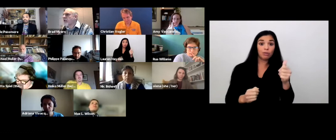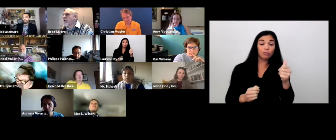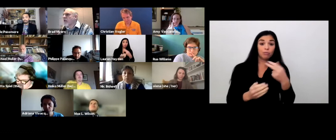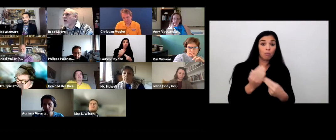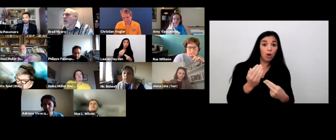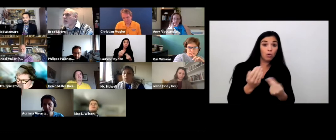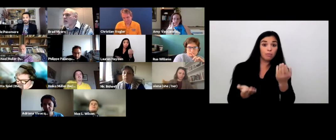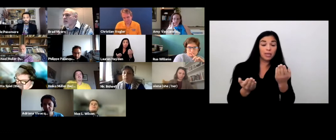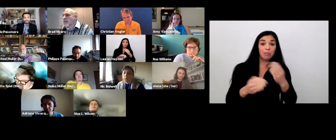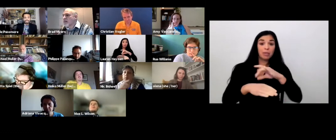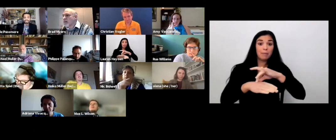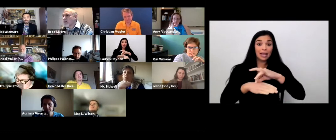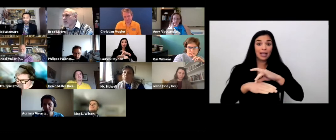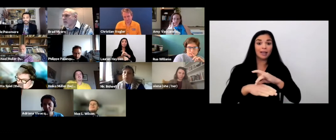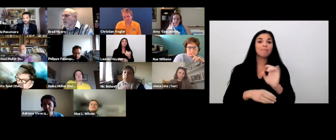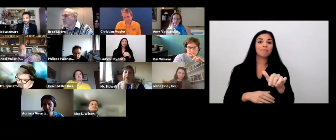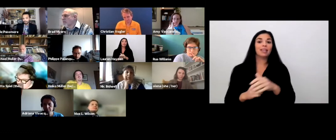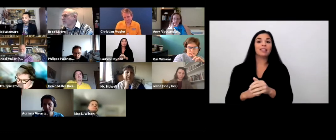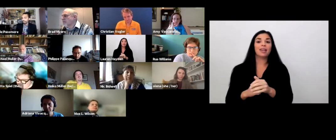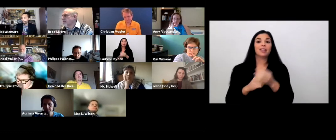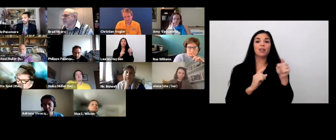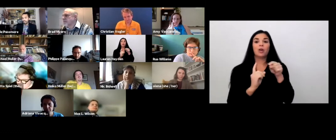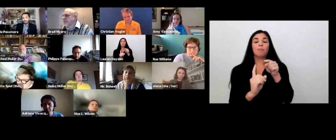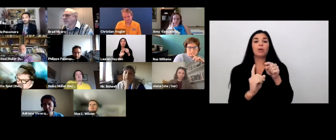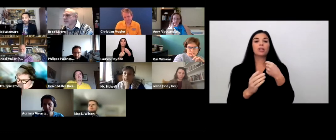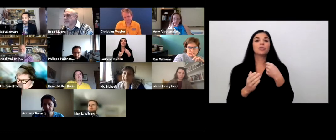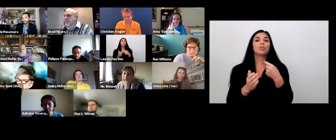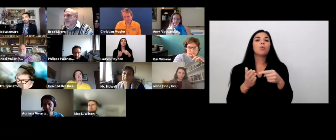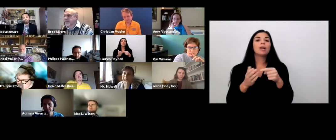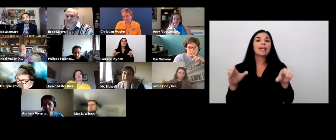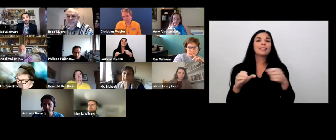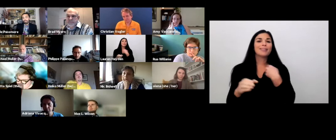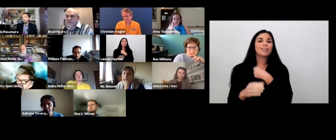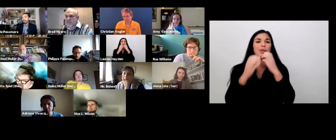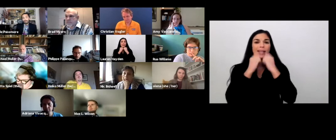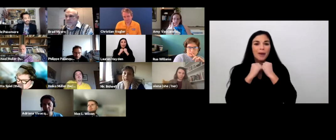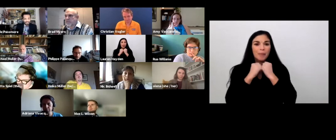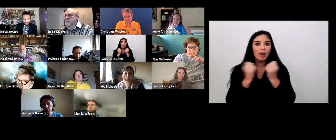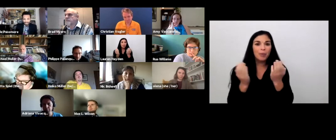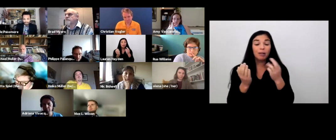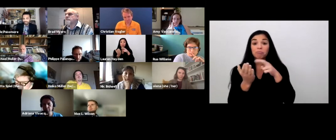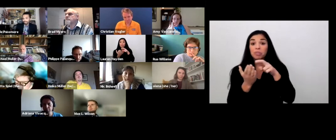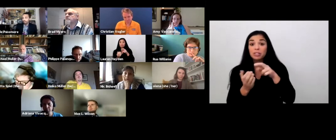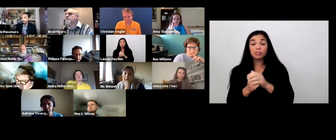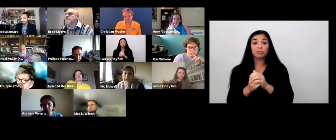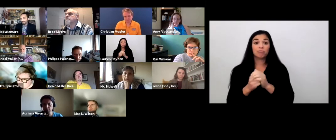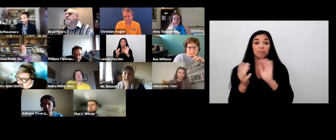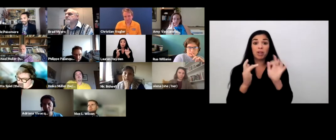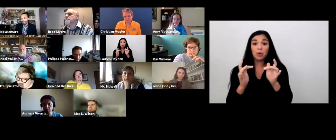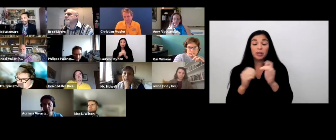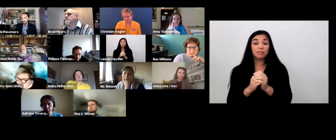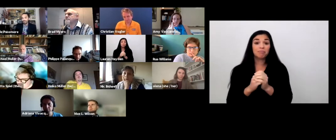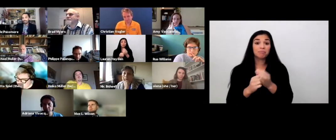The third point is, what are the activities that we care about? Research, networking, both. I'm gonna guess the answer is all of